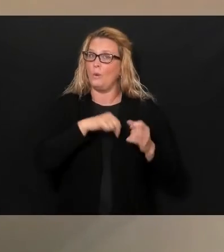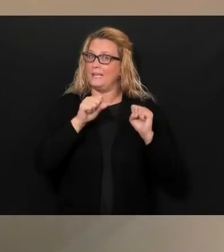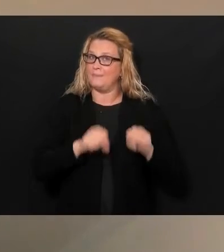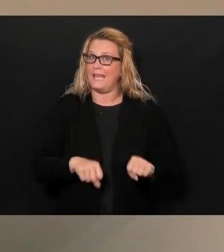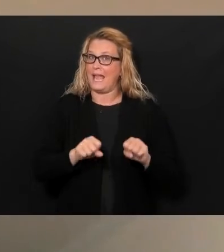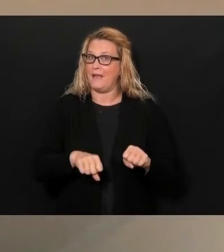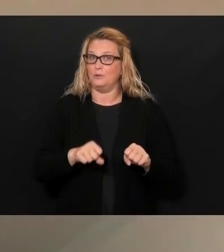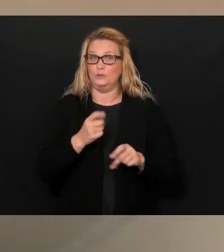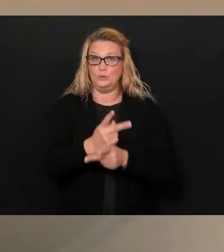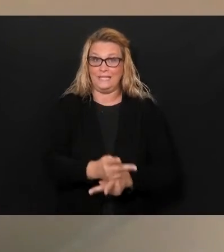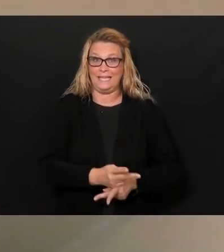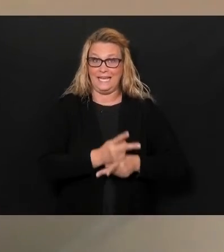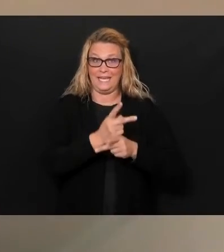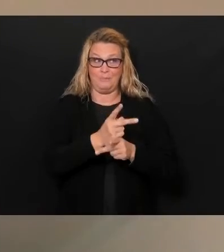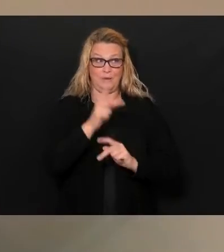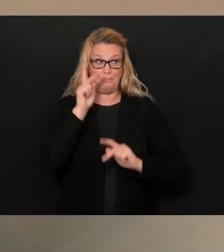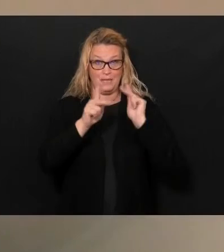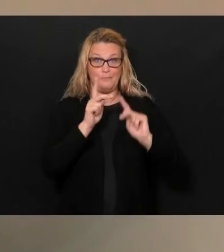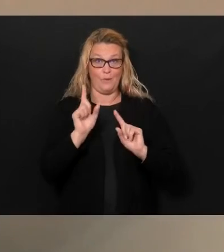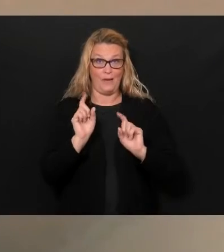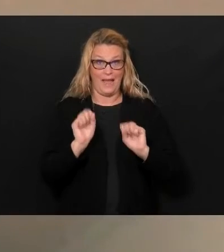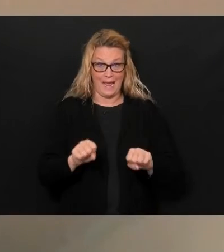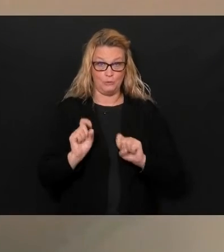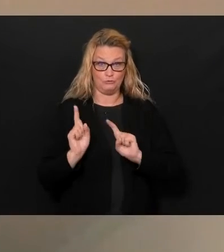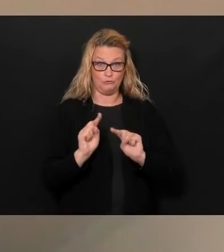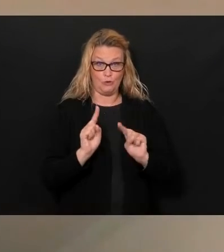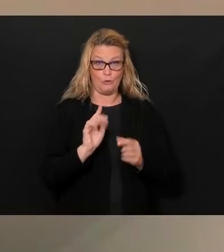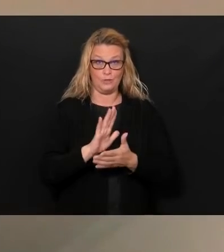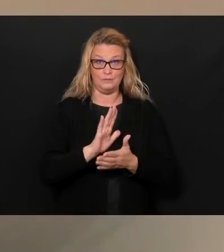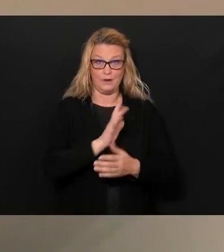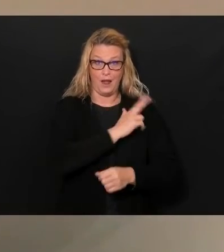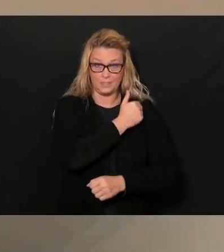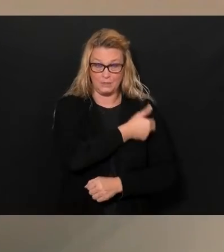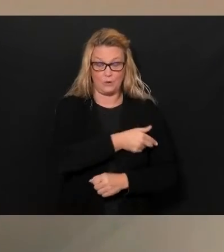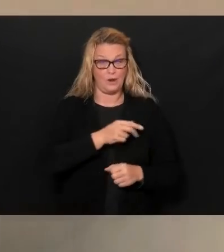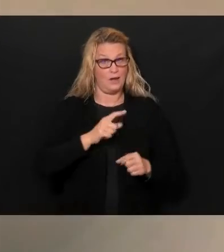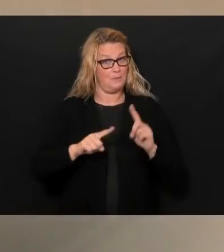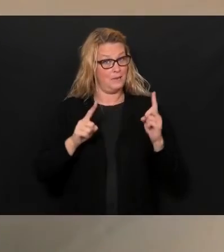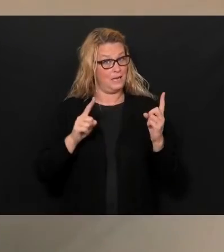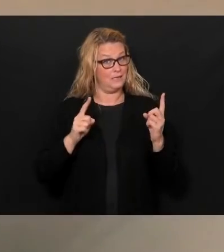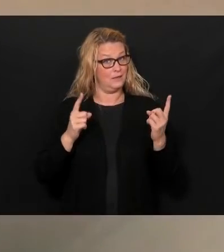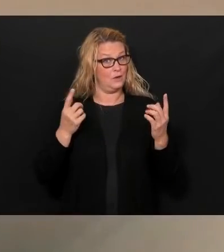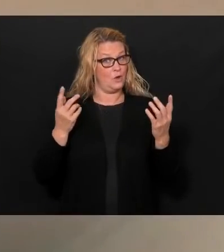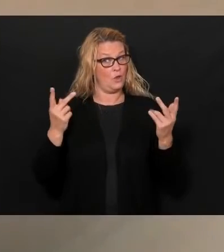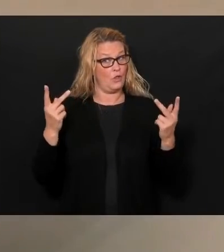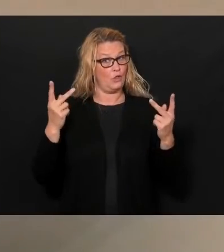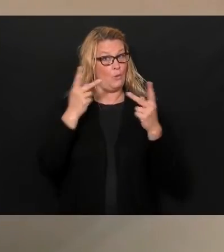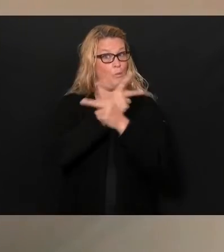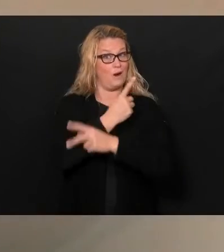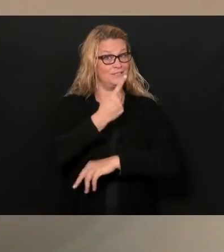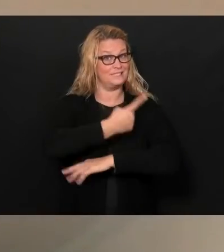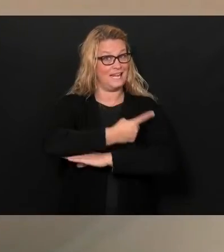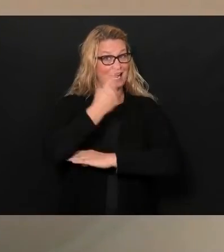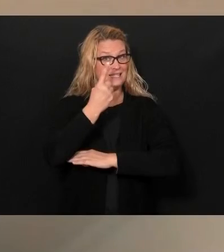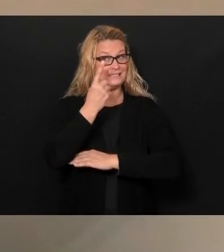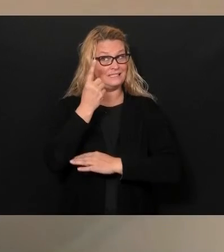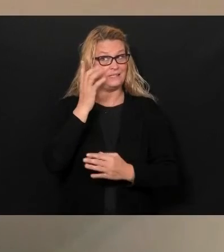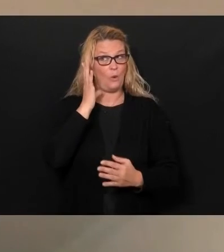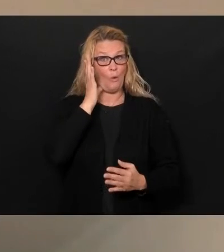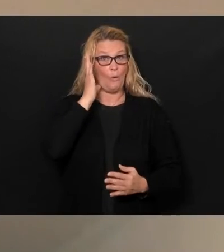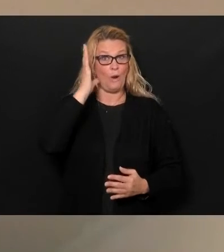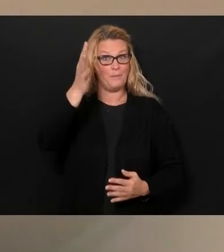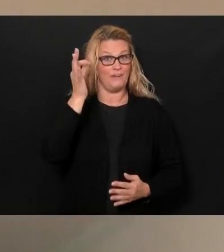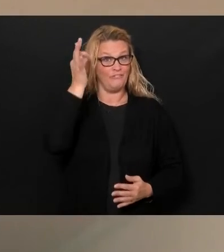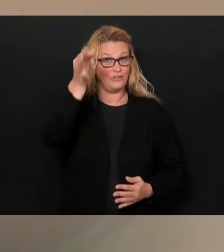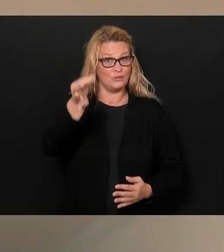maintain capacity at this moment. But what we see is that perhaps the worst days are ahead of us as everybody